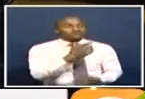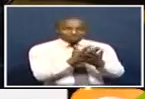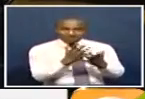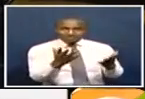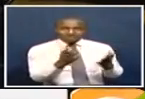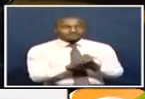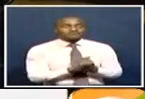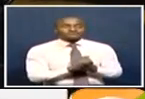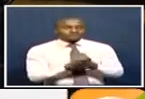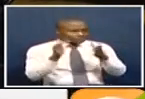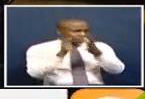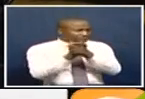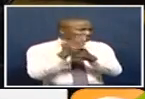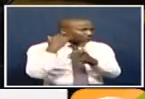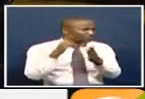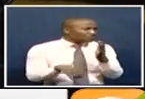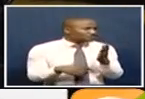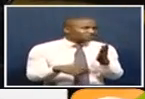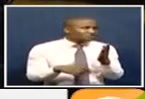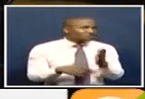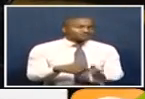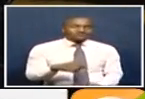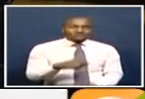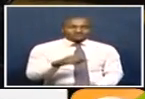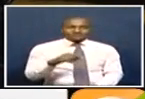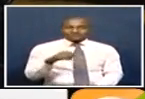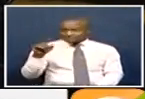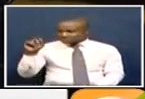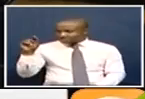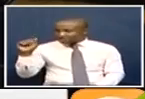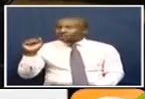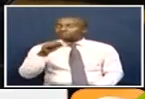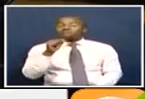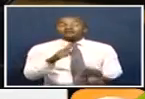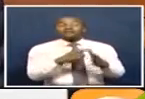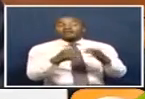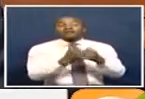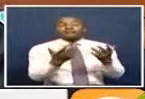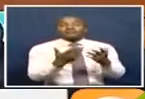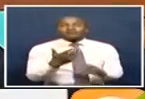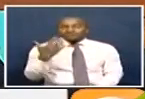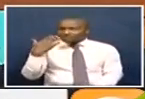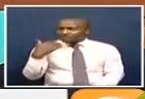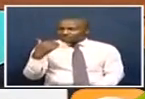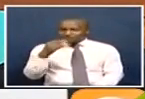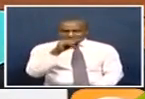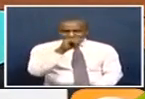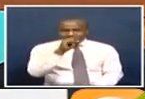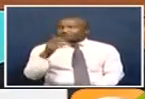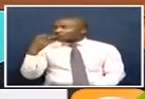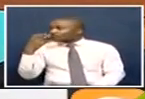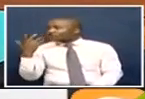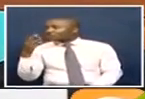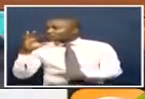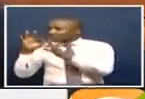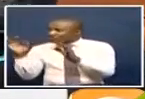was Jubilee before? It was TNA and URP. And then what was NASA before? ODM. And CORD.